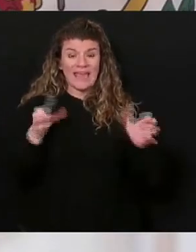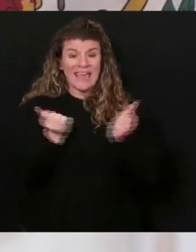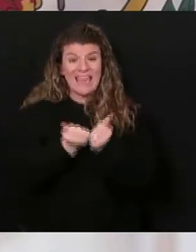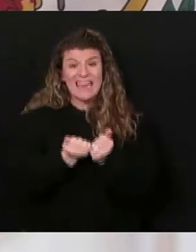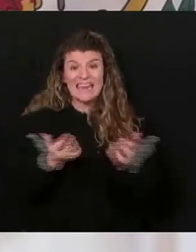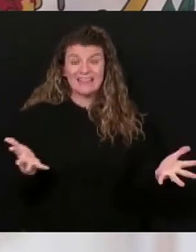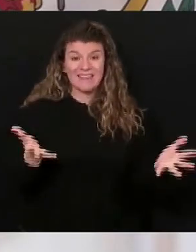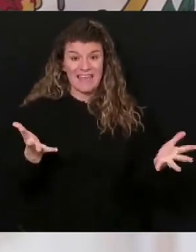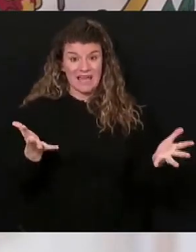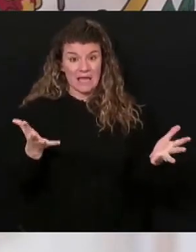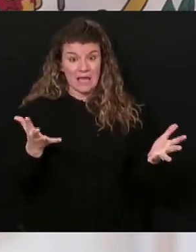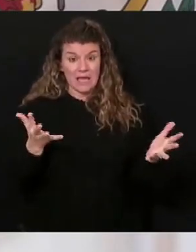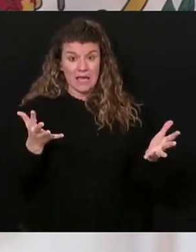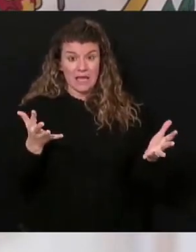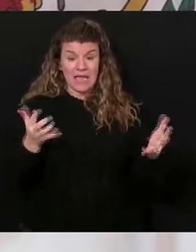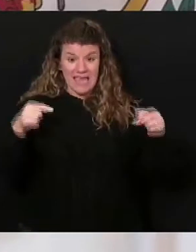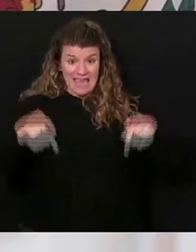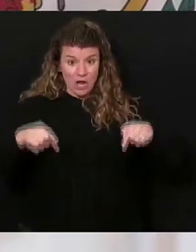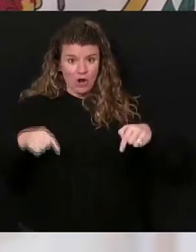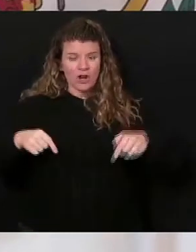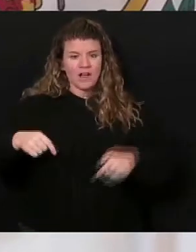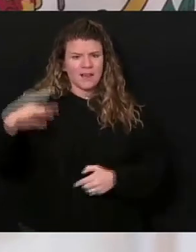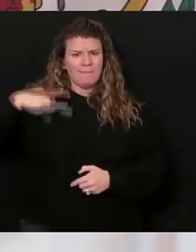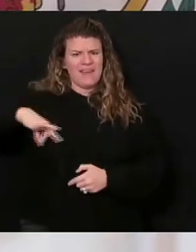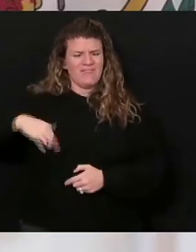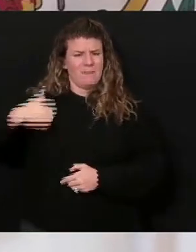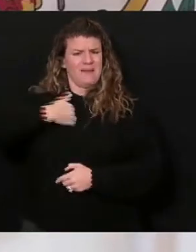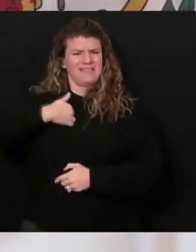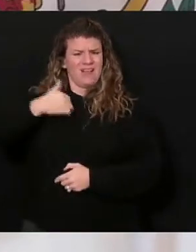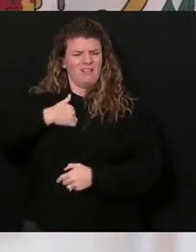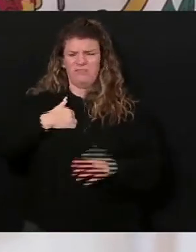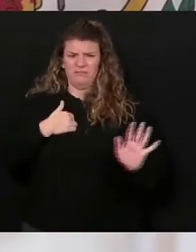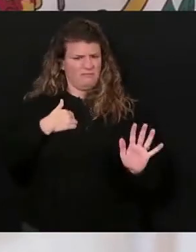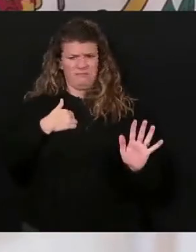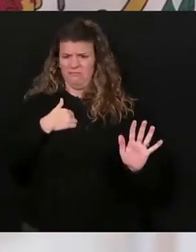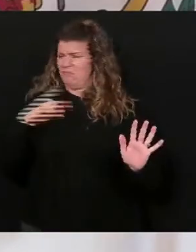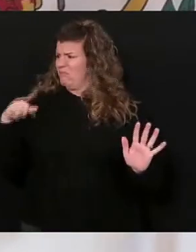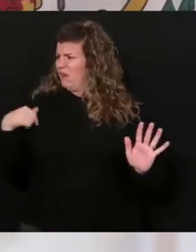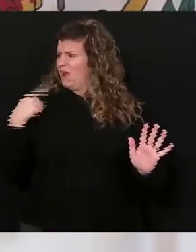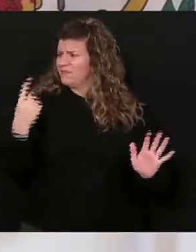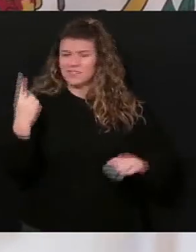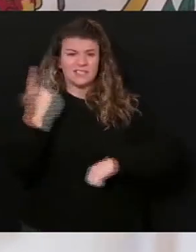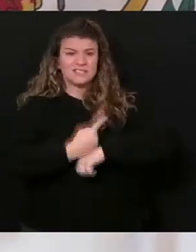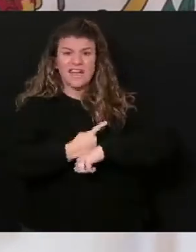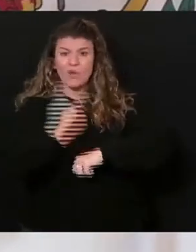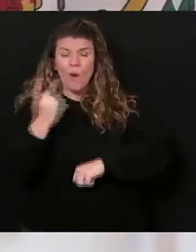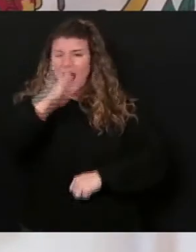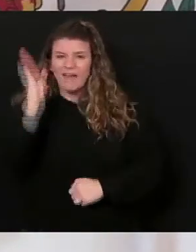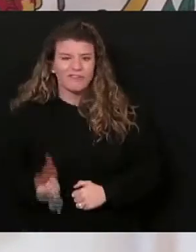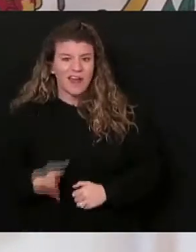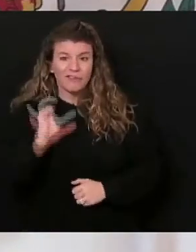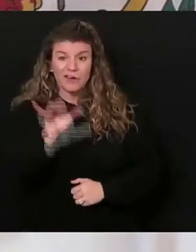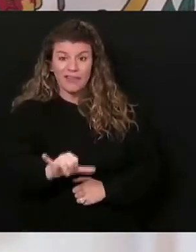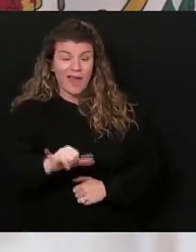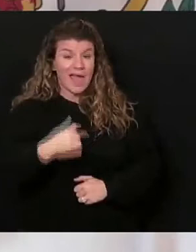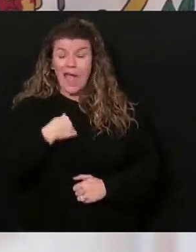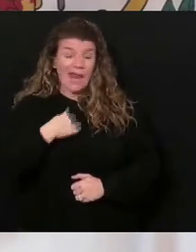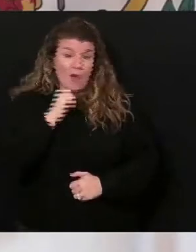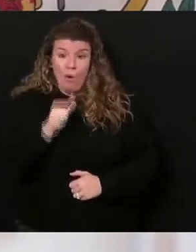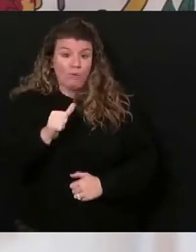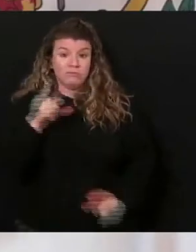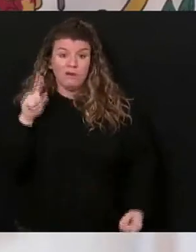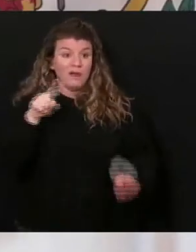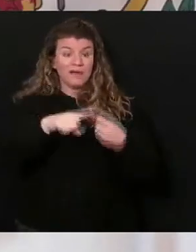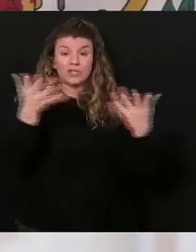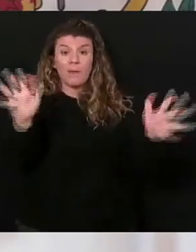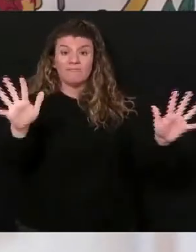way. No way. I've not done that from day one, and I won't do that till day end. That's just